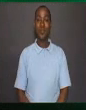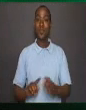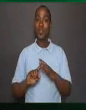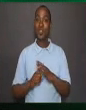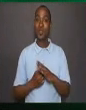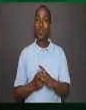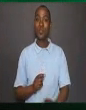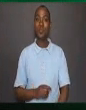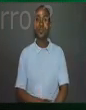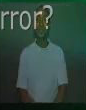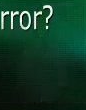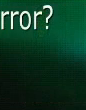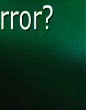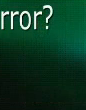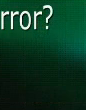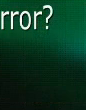Begin.